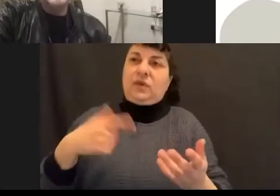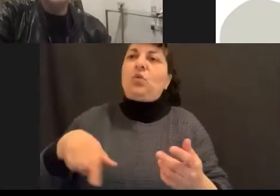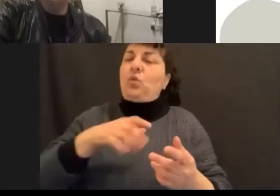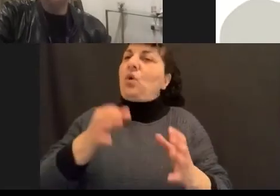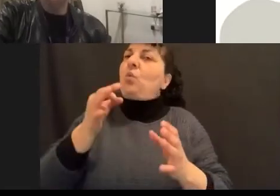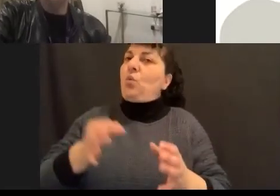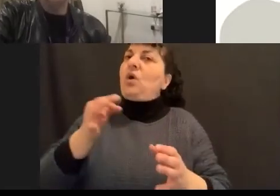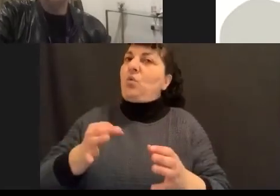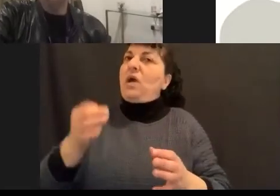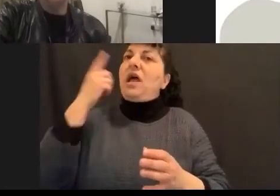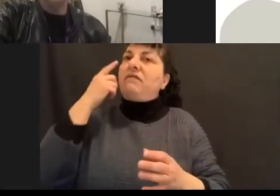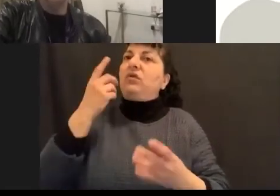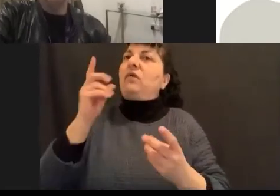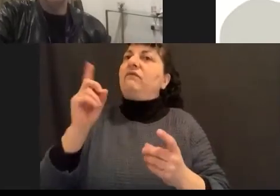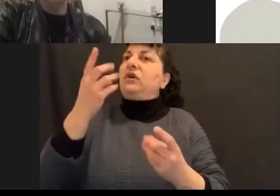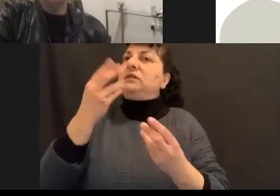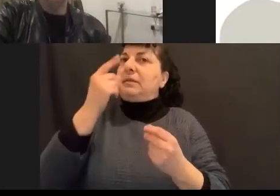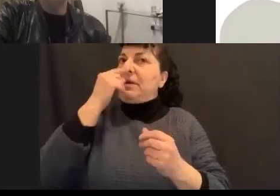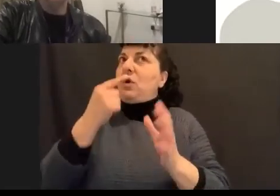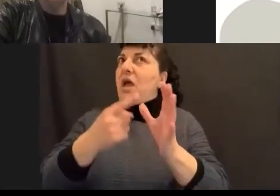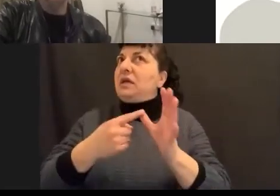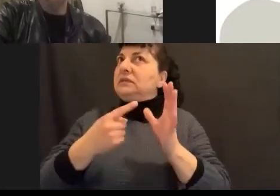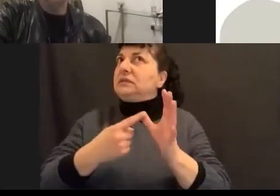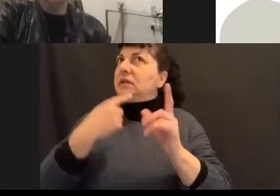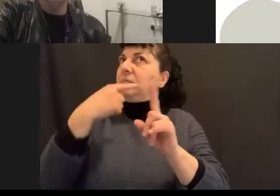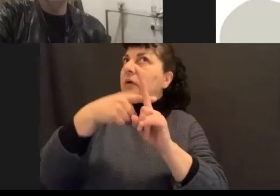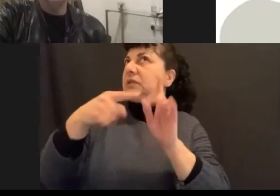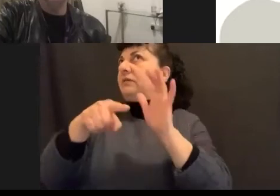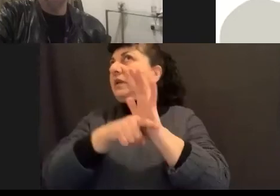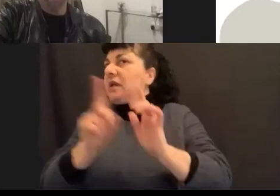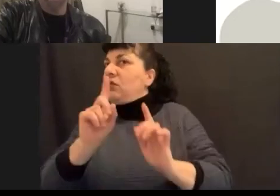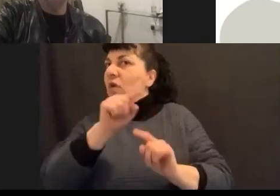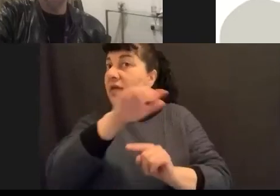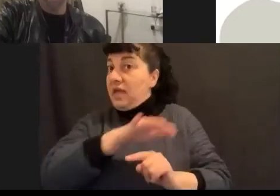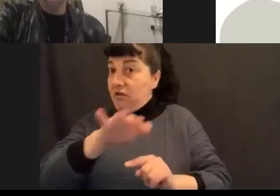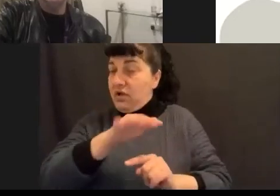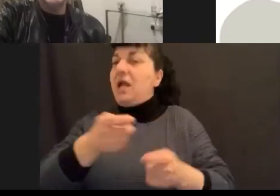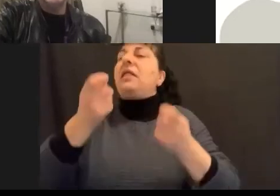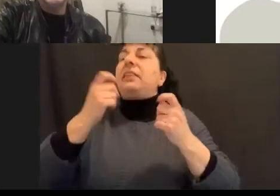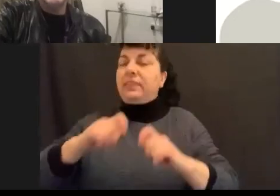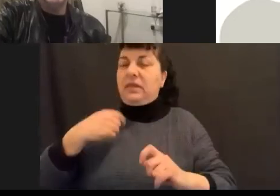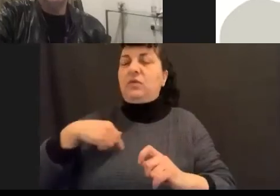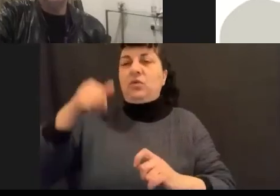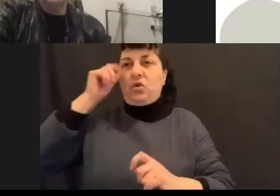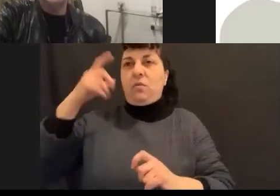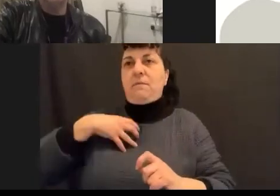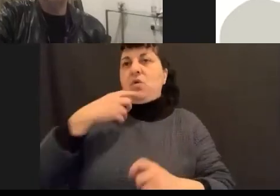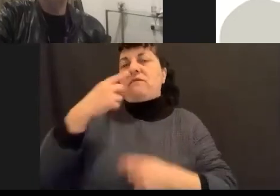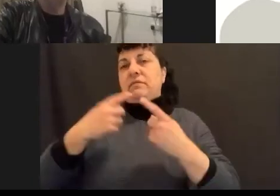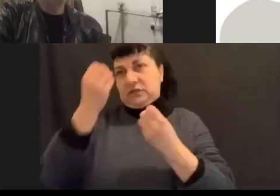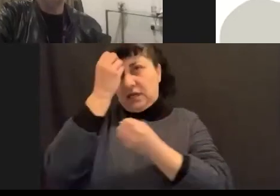and that we will have those to hand, I'm sure, by tomorrow morning, if not already. So we'll be able to give clearer direction